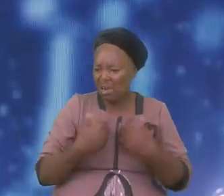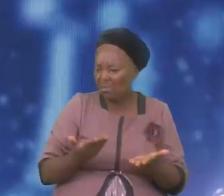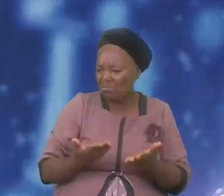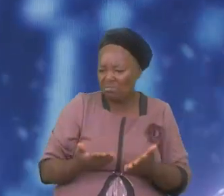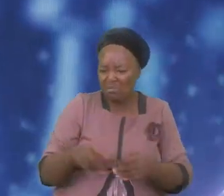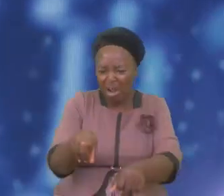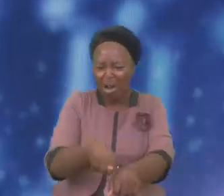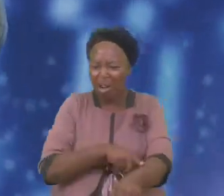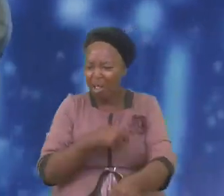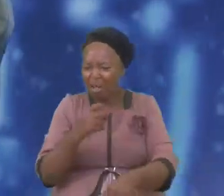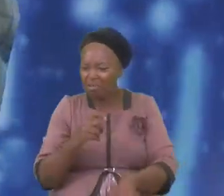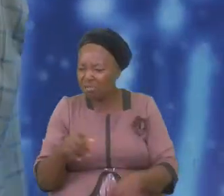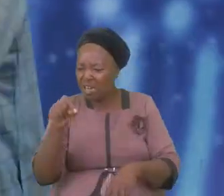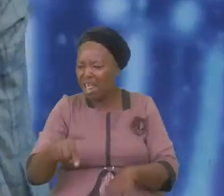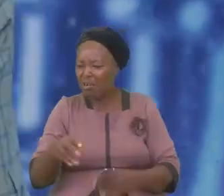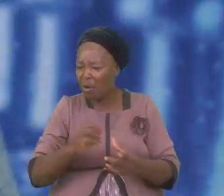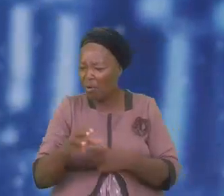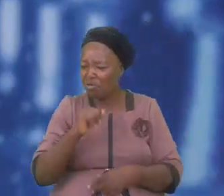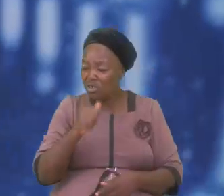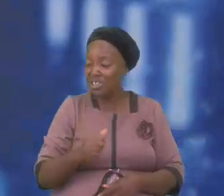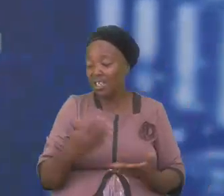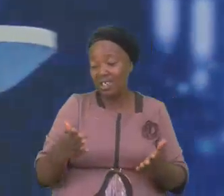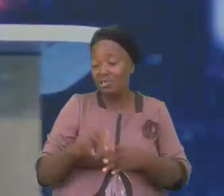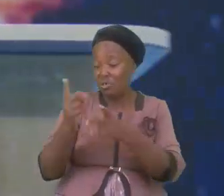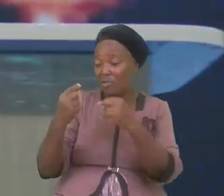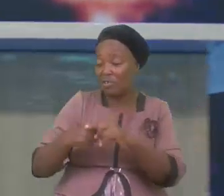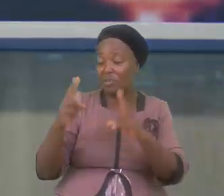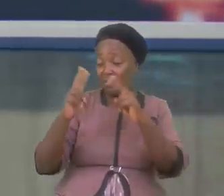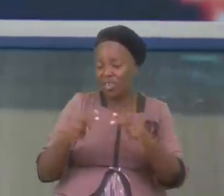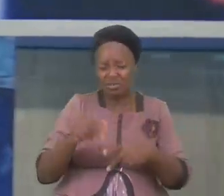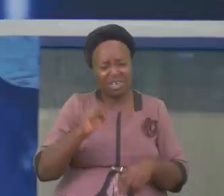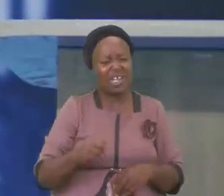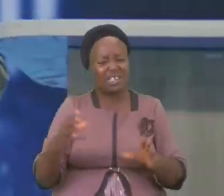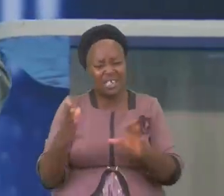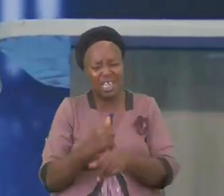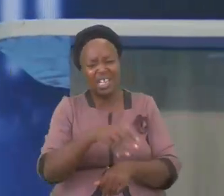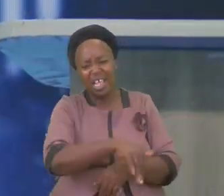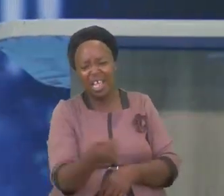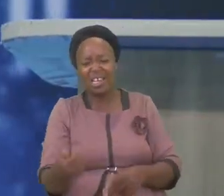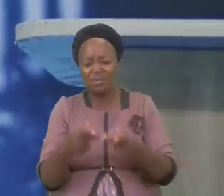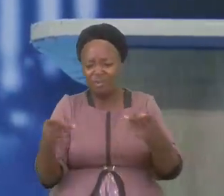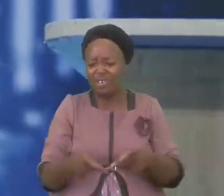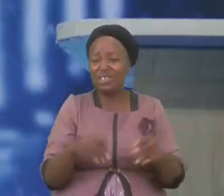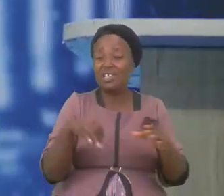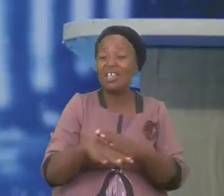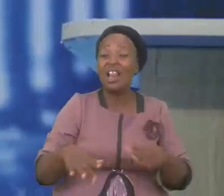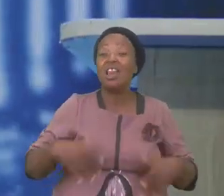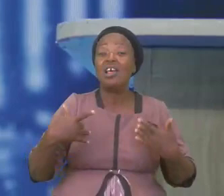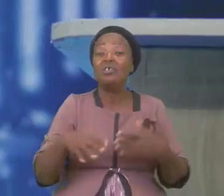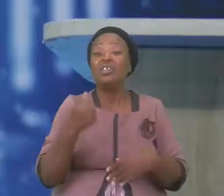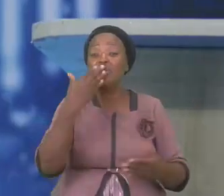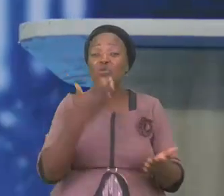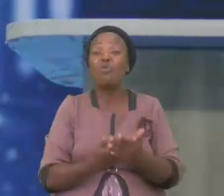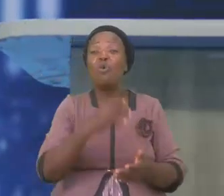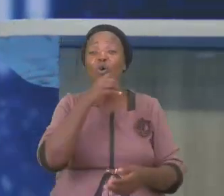can attain any position in life. The good old days. That's the good estate the Lord is talking